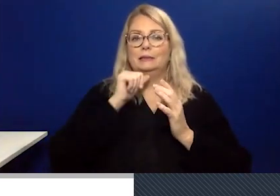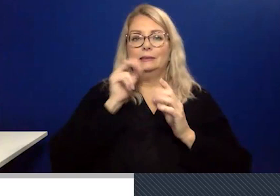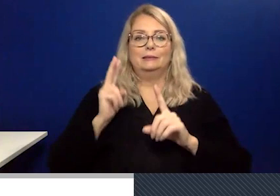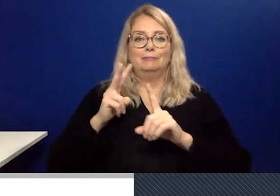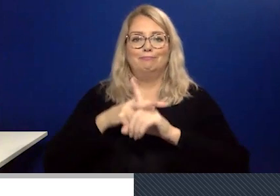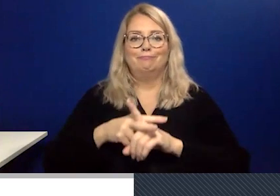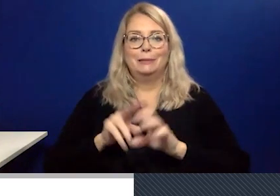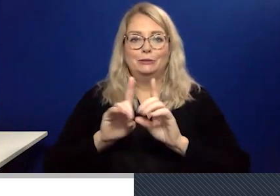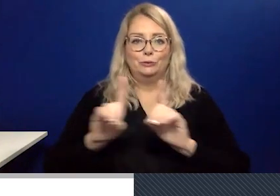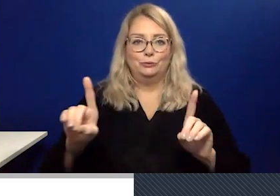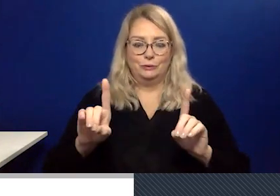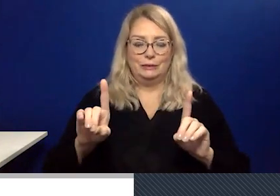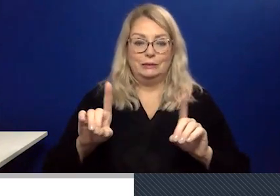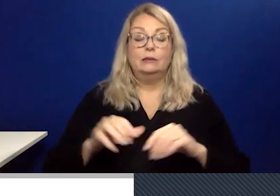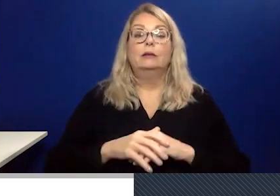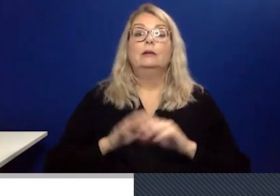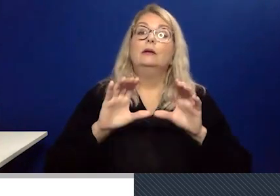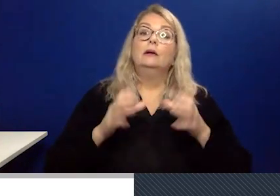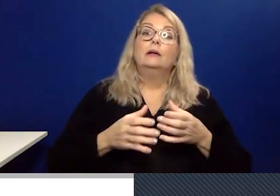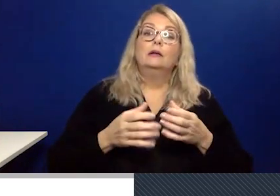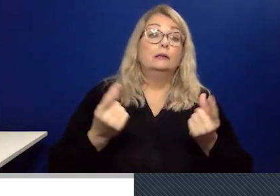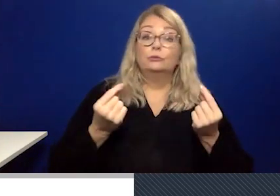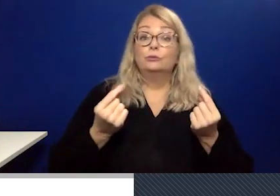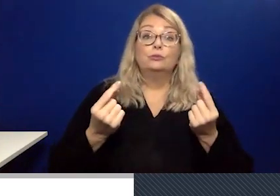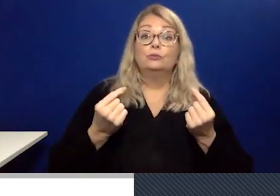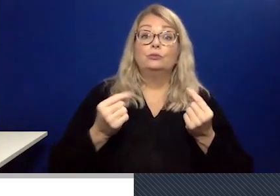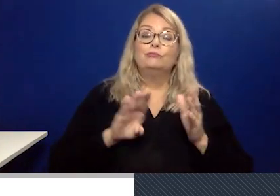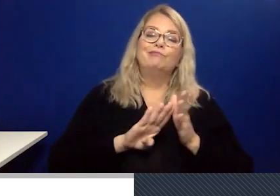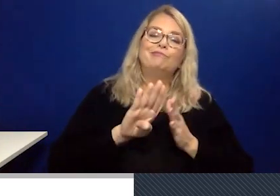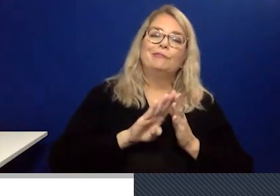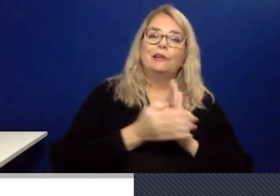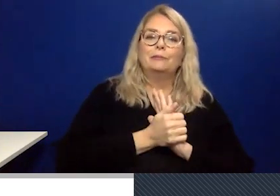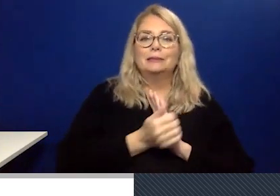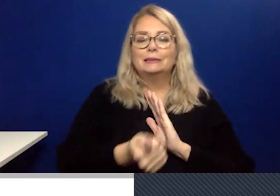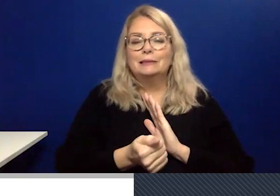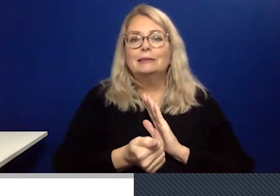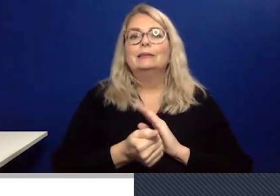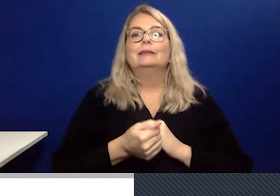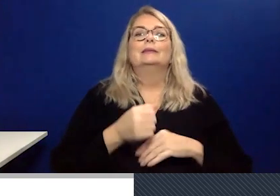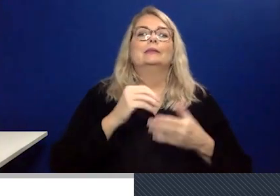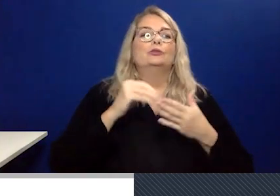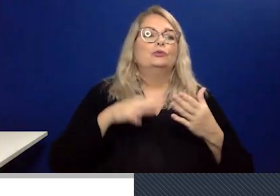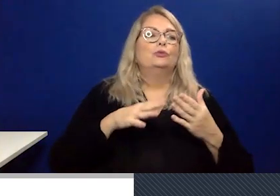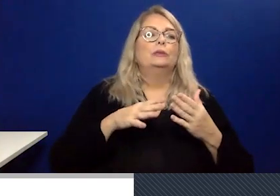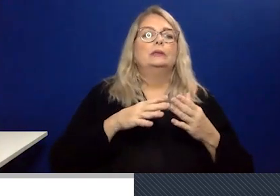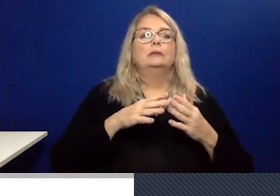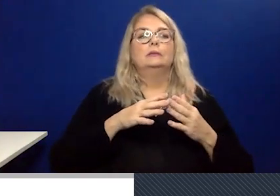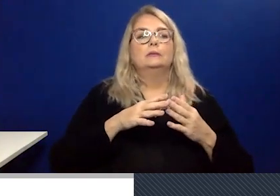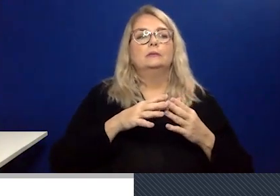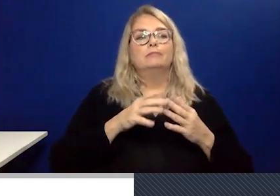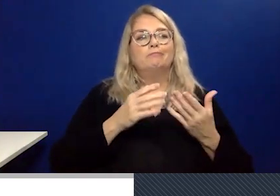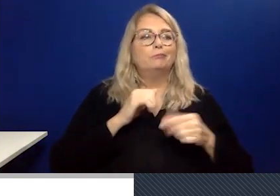So these courses, they are building up a lot of skills. They are getting to practice. They are becoming a student. They're learning